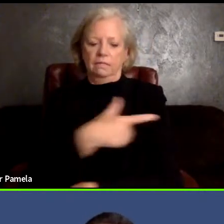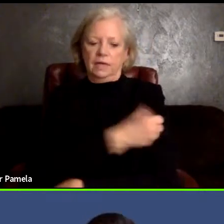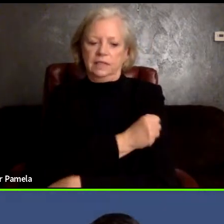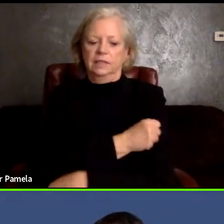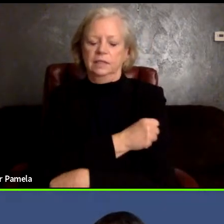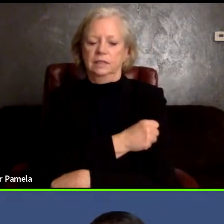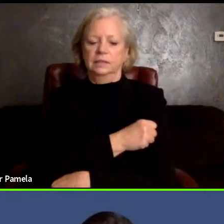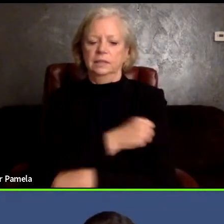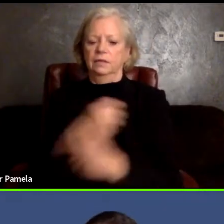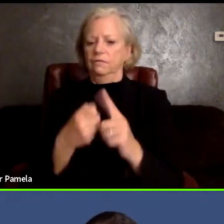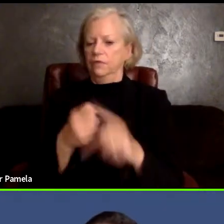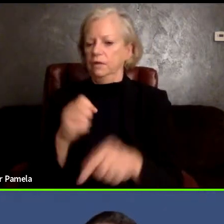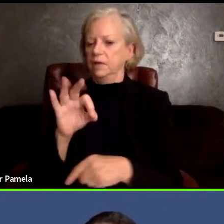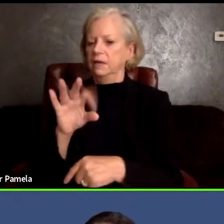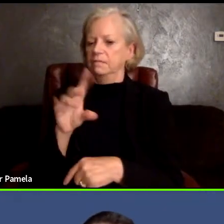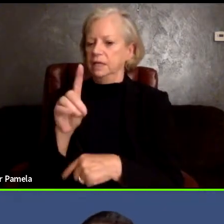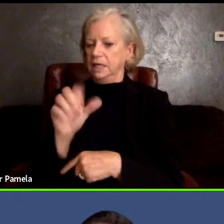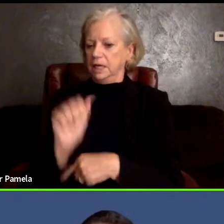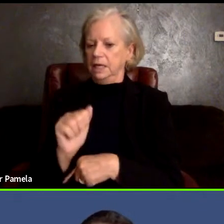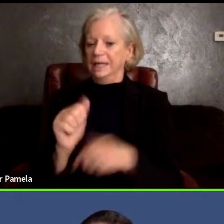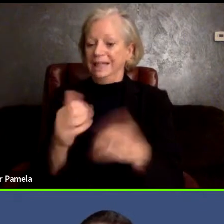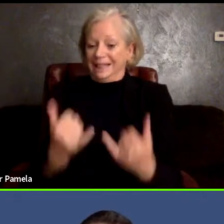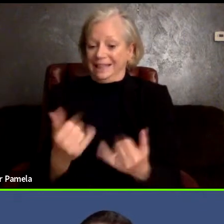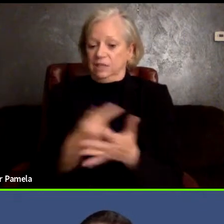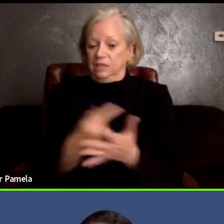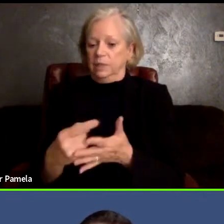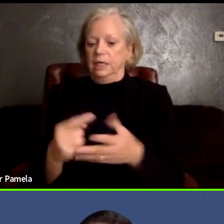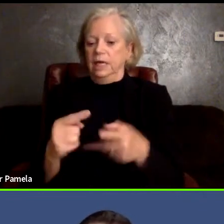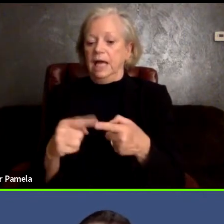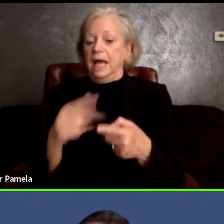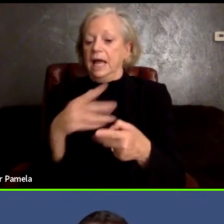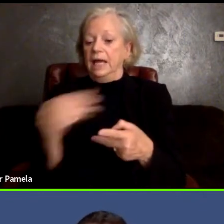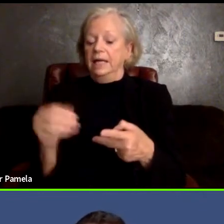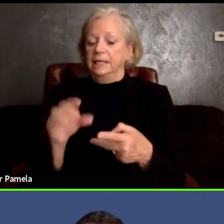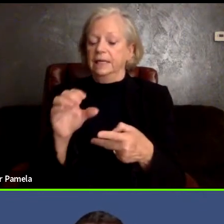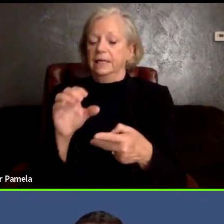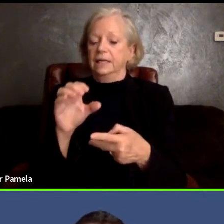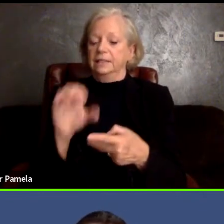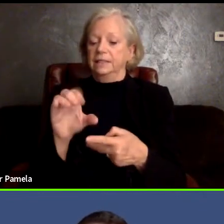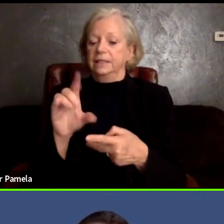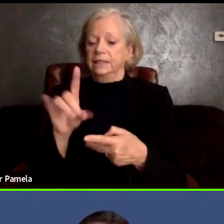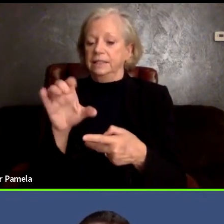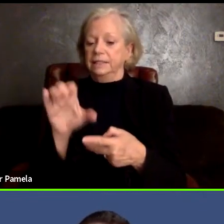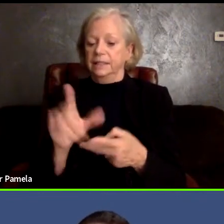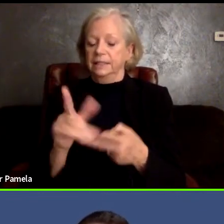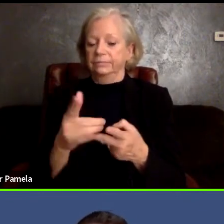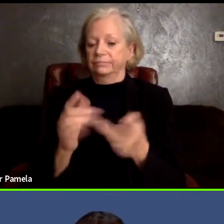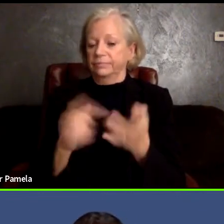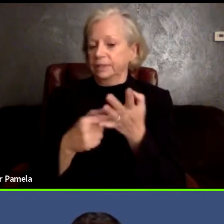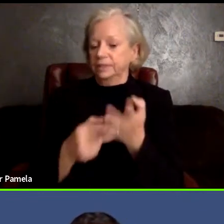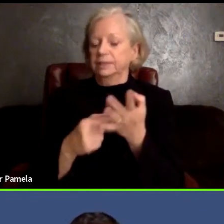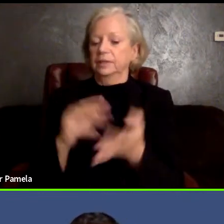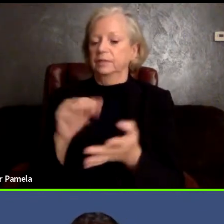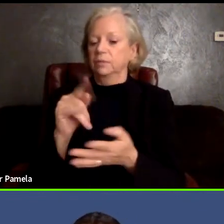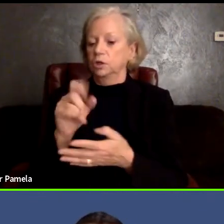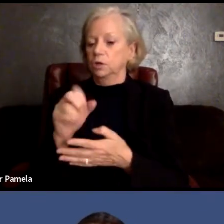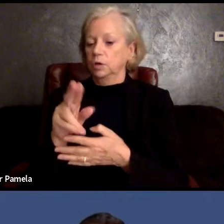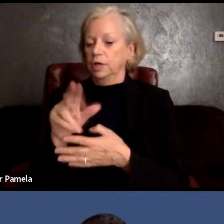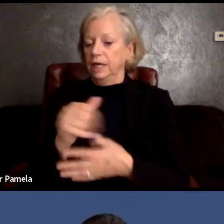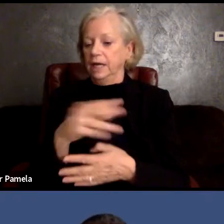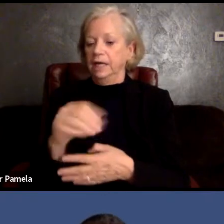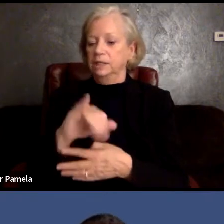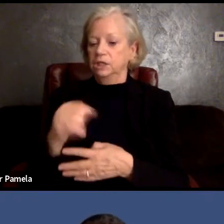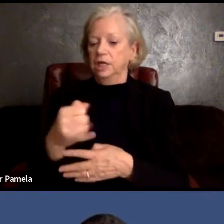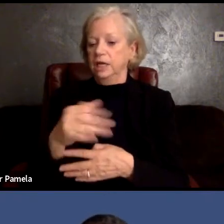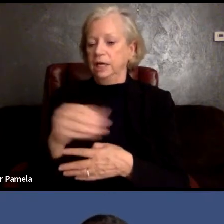then this week and then next week when FDA and CDC consider boosters for Moderna and J&J recipients. And